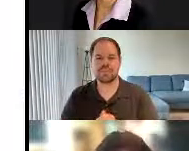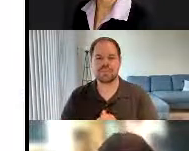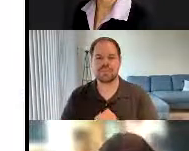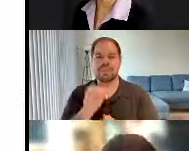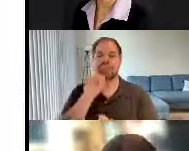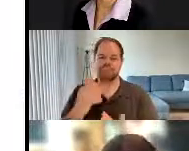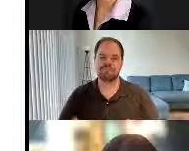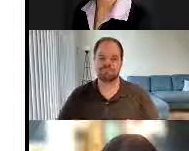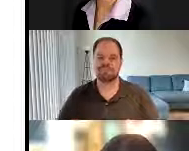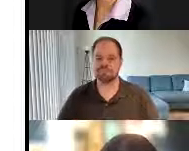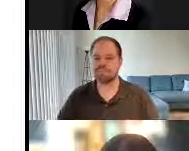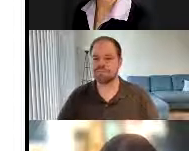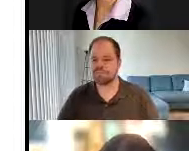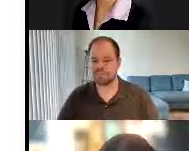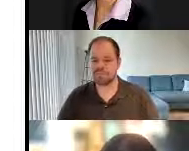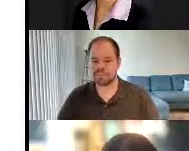that's something to be mindful of.